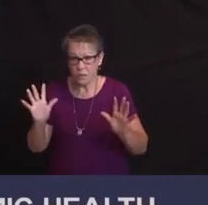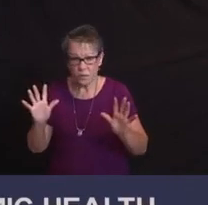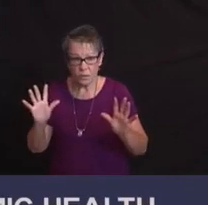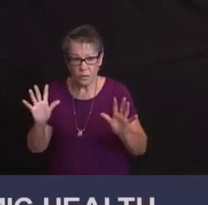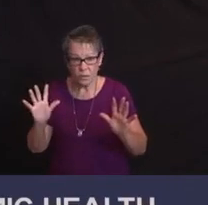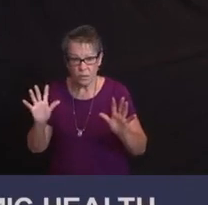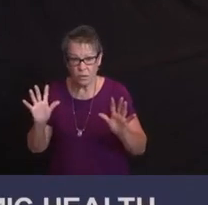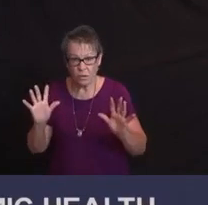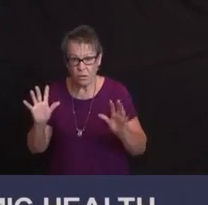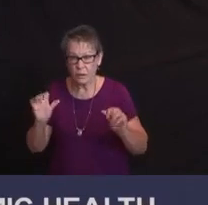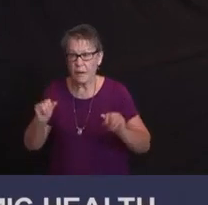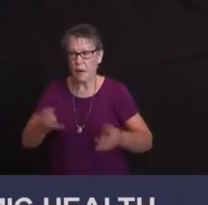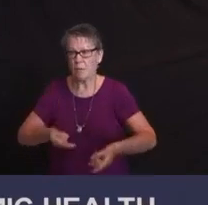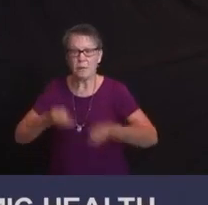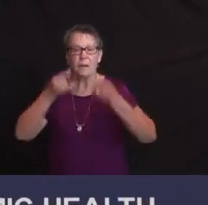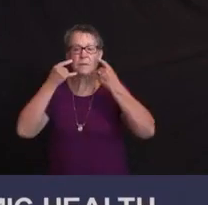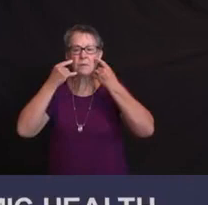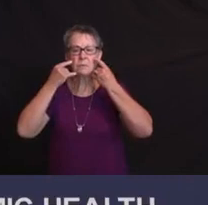mask up and